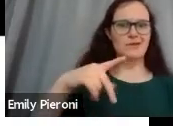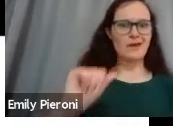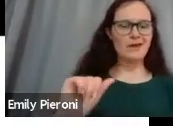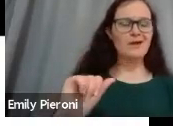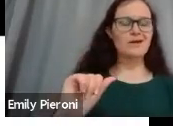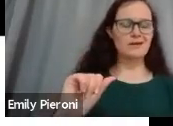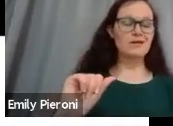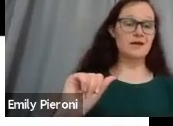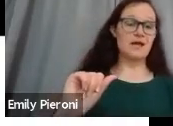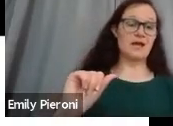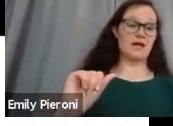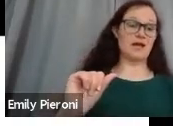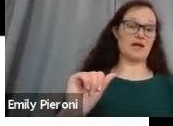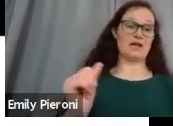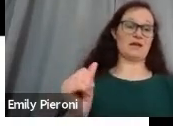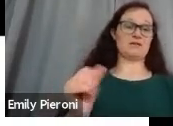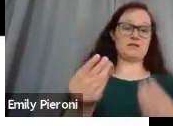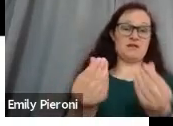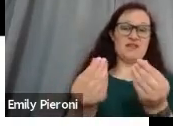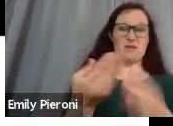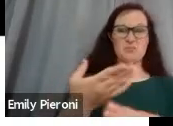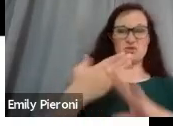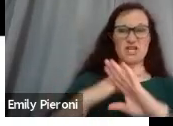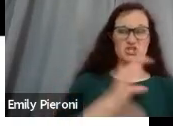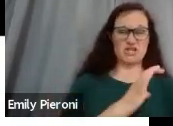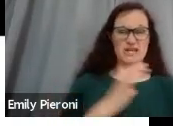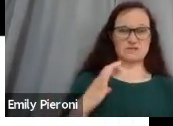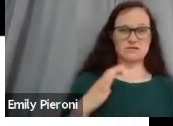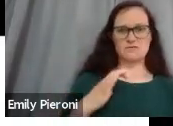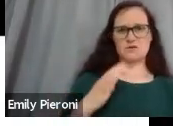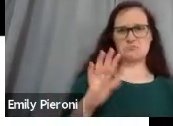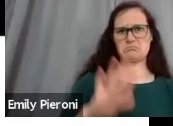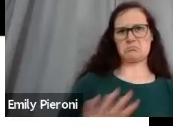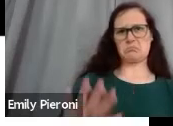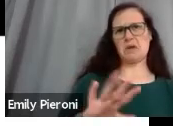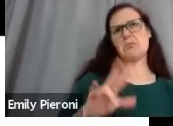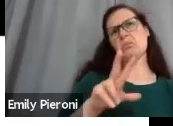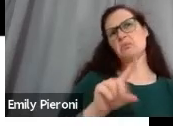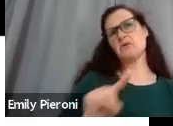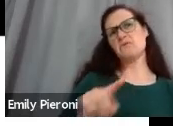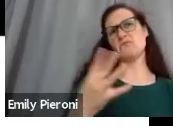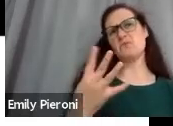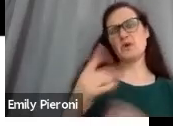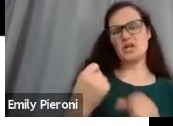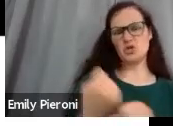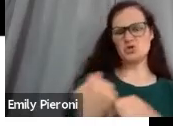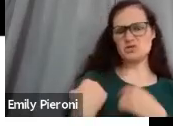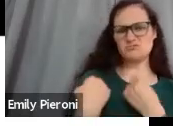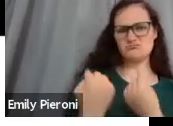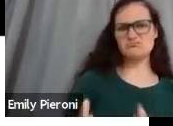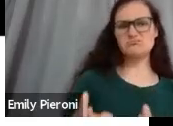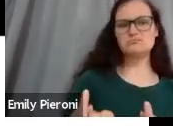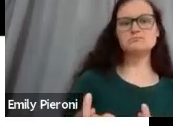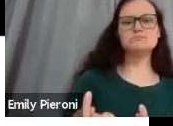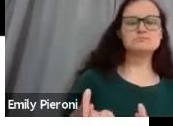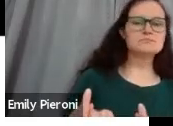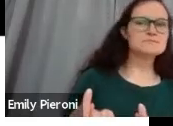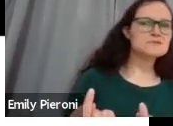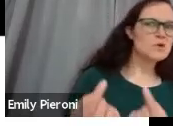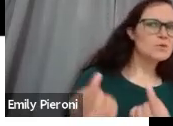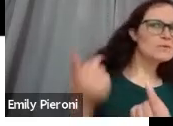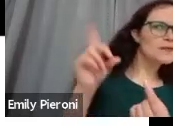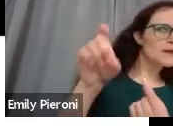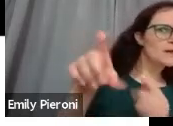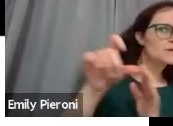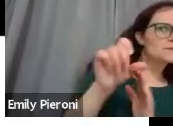Protection Council for the last 3 or 4 years, the EPA has asked the state of New Mexico to kind of lead that activity